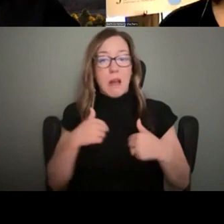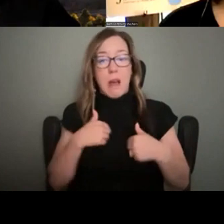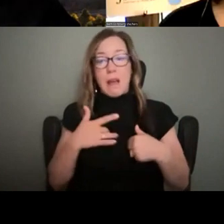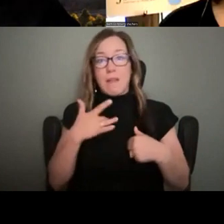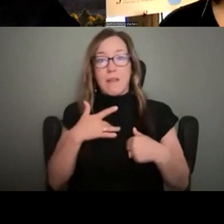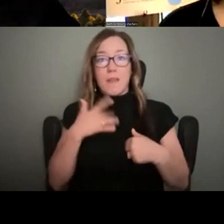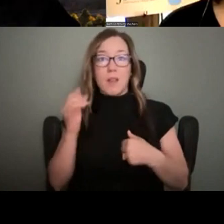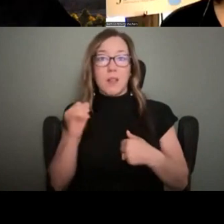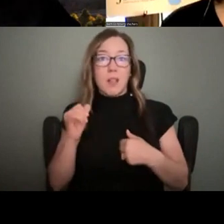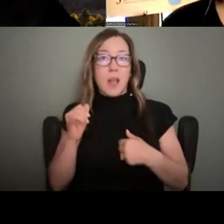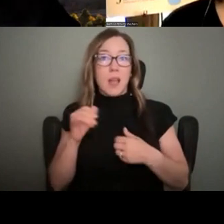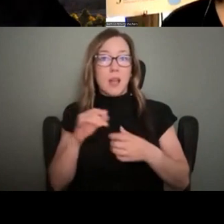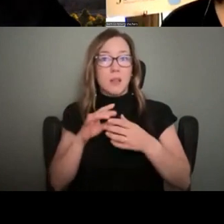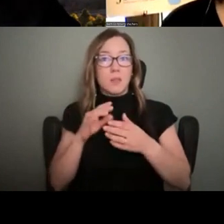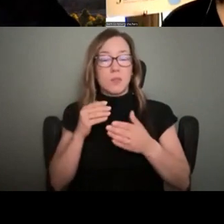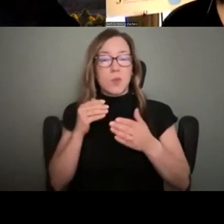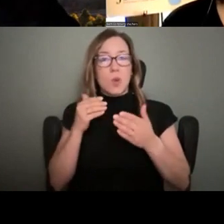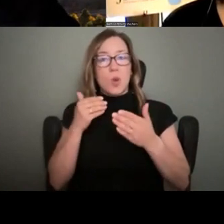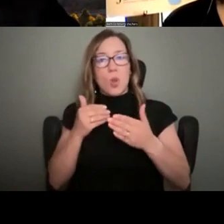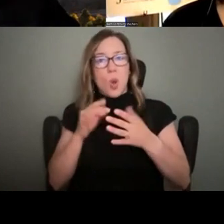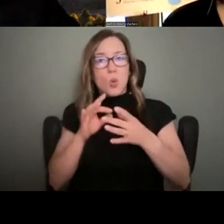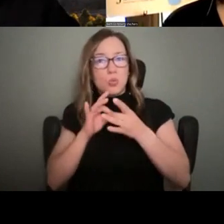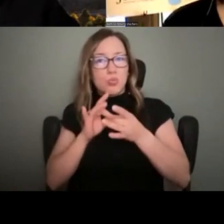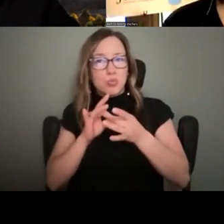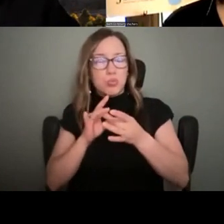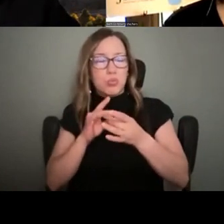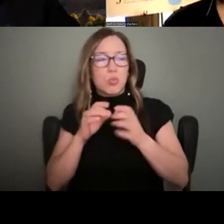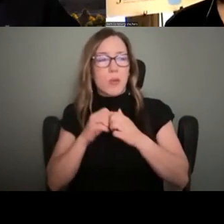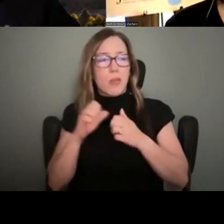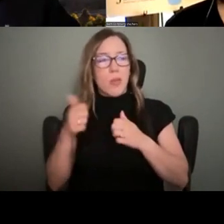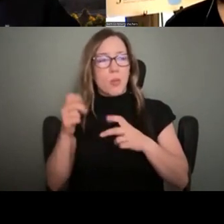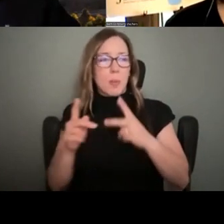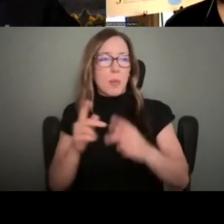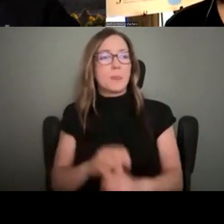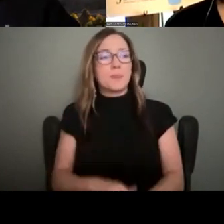close ties to other people.